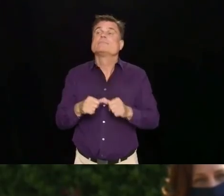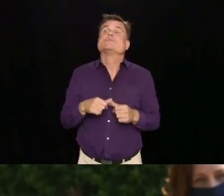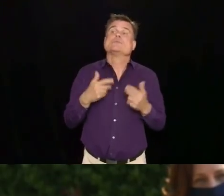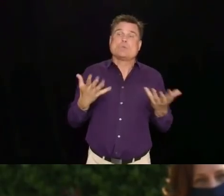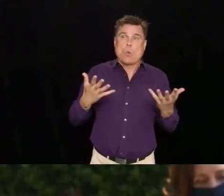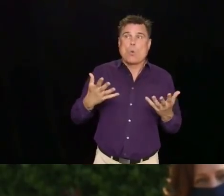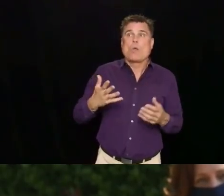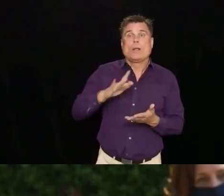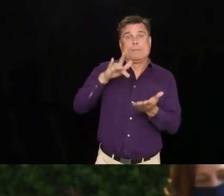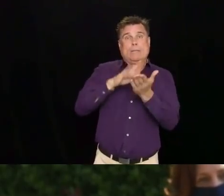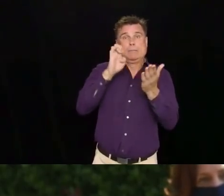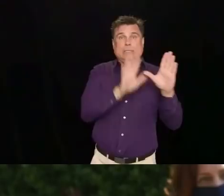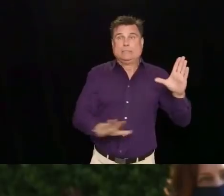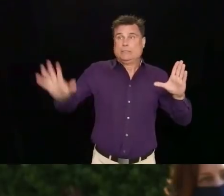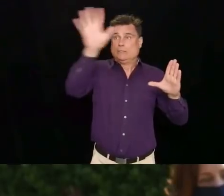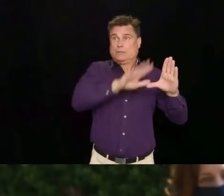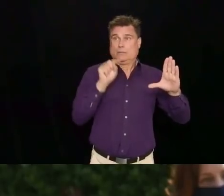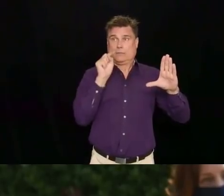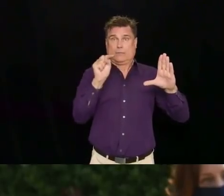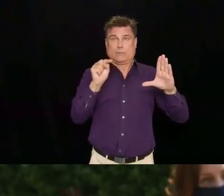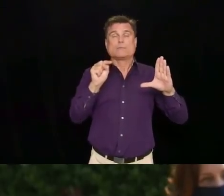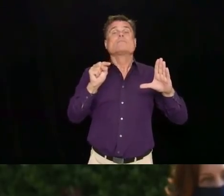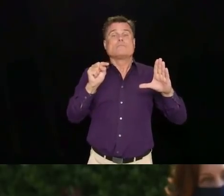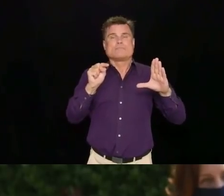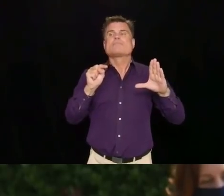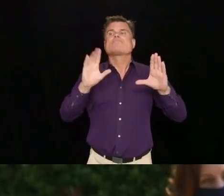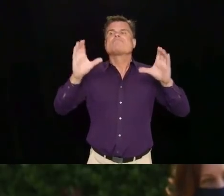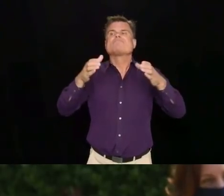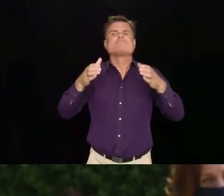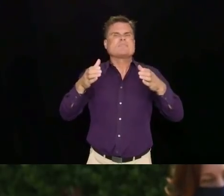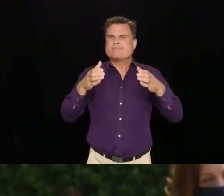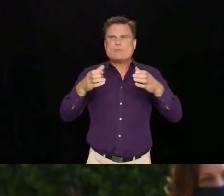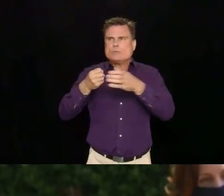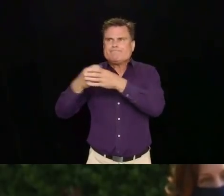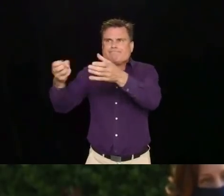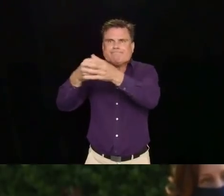Health Authority, with a growing seniors population,